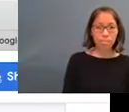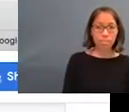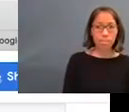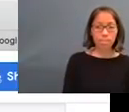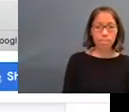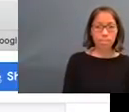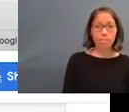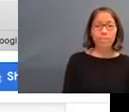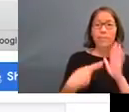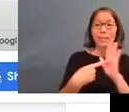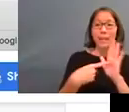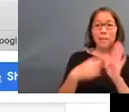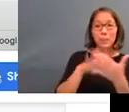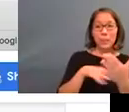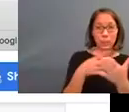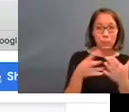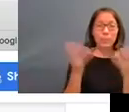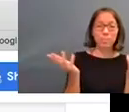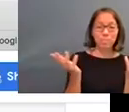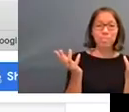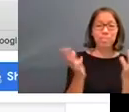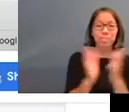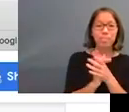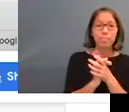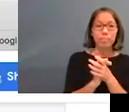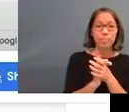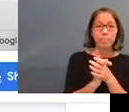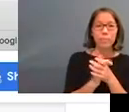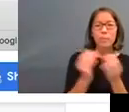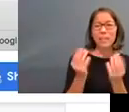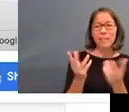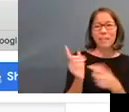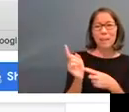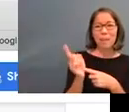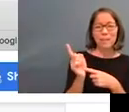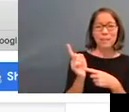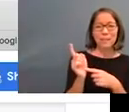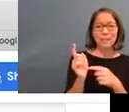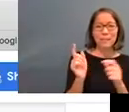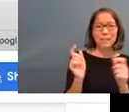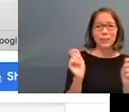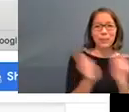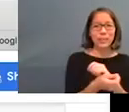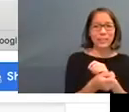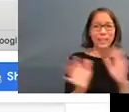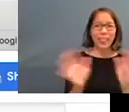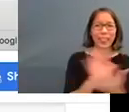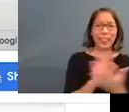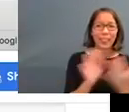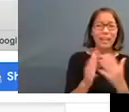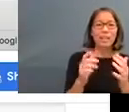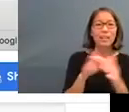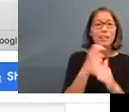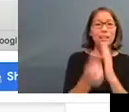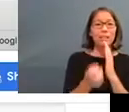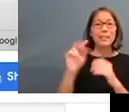the sample schedule is, we'll give it a moment to come off of this sample and jump into